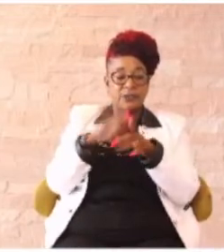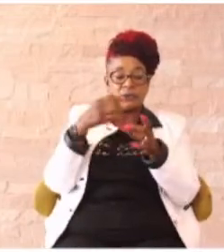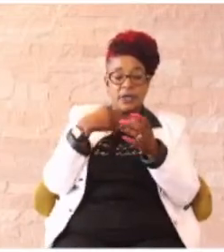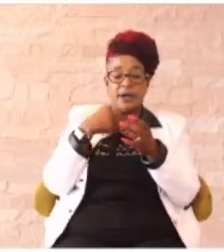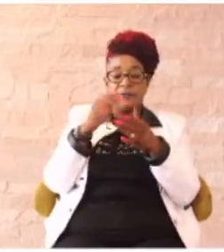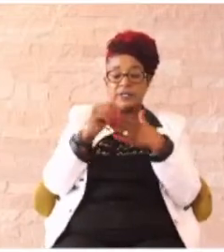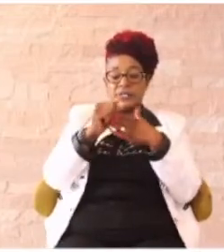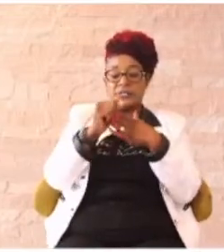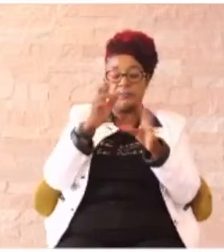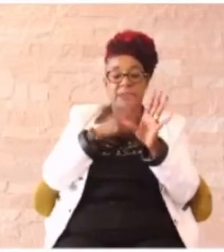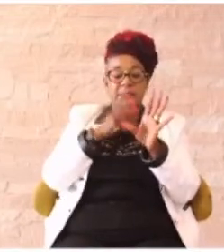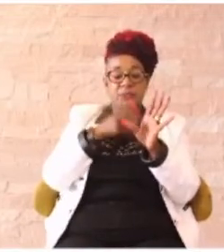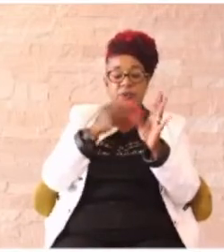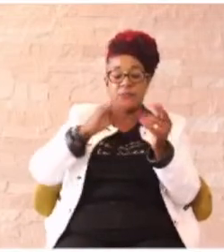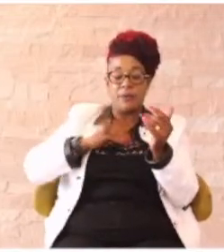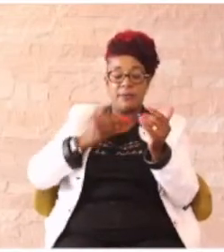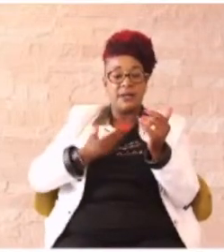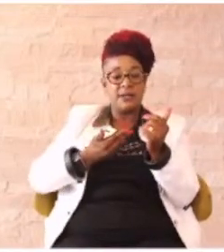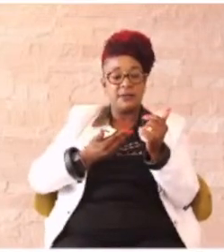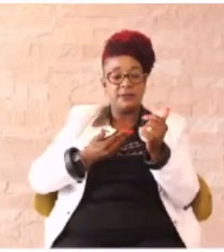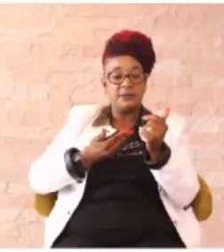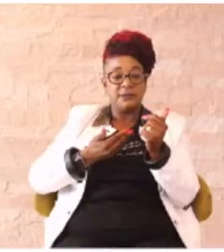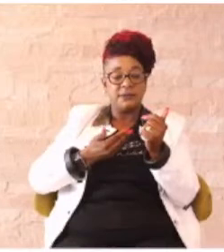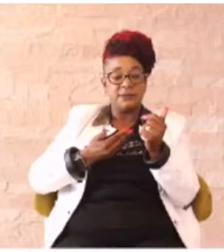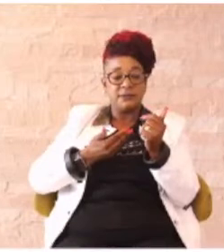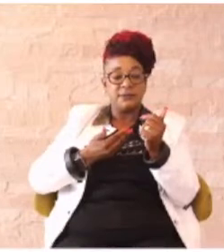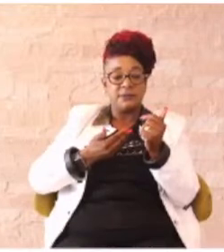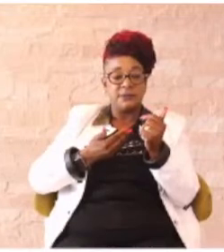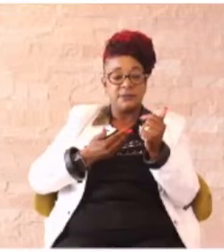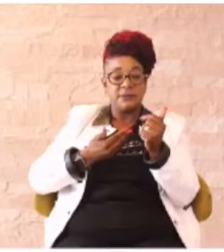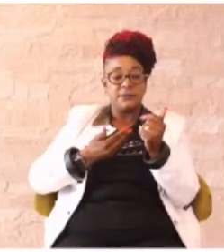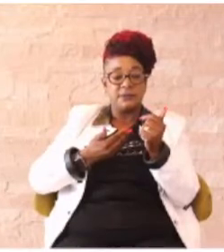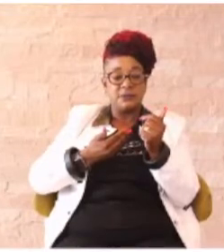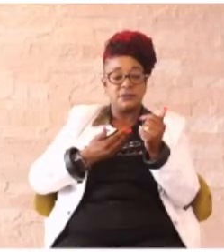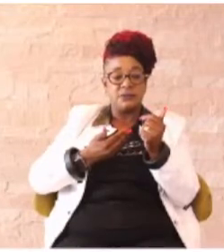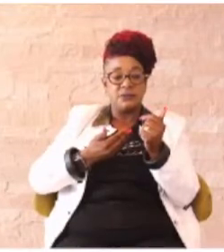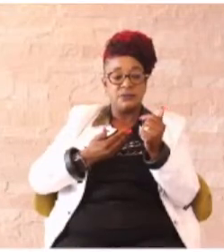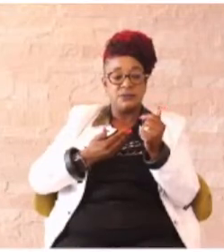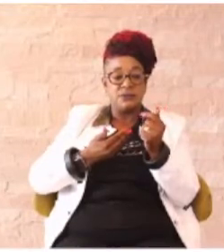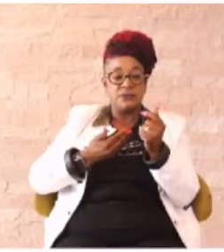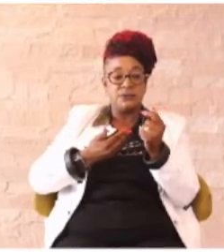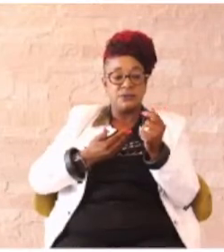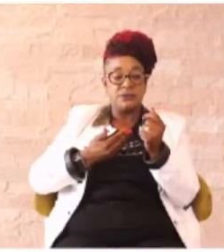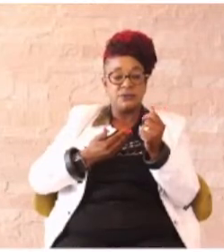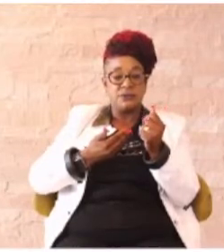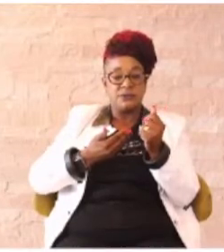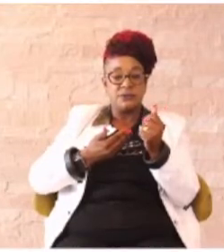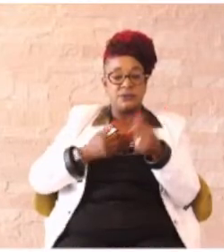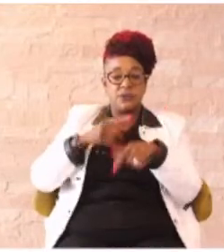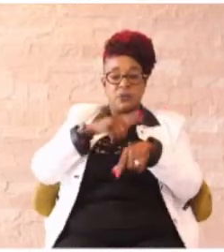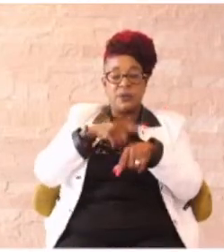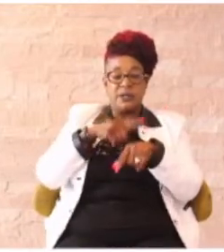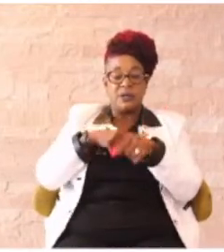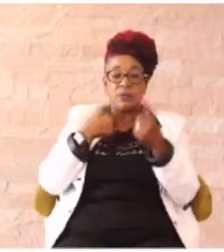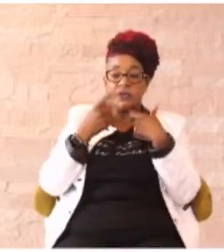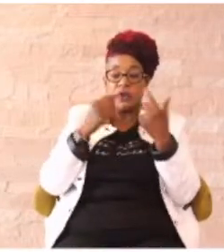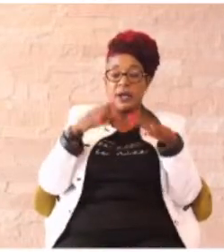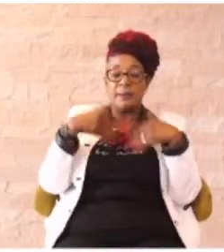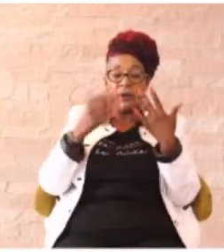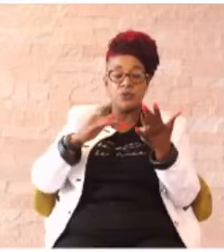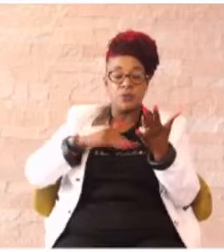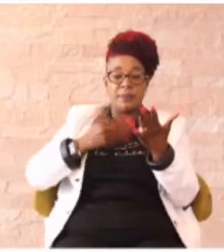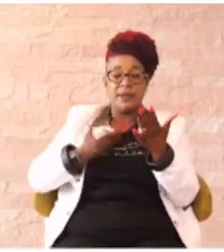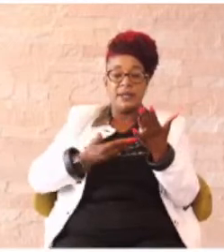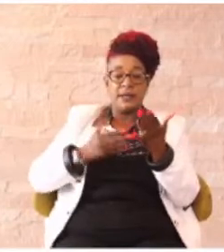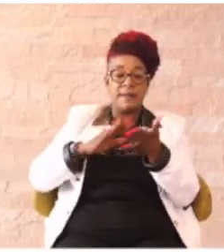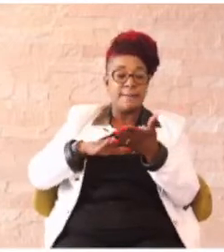of women, especially in leadership and in politics. So when it comes to women, it's almost the same